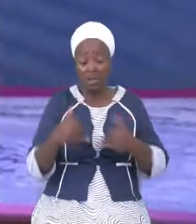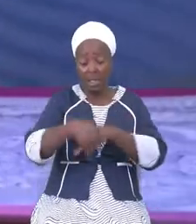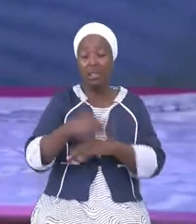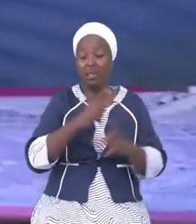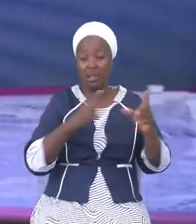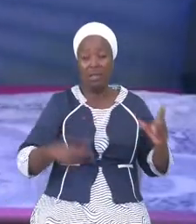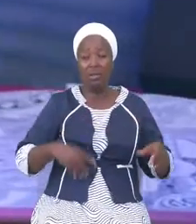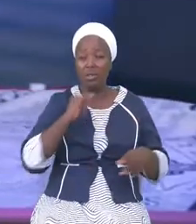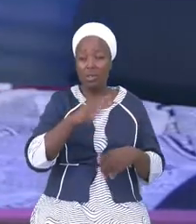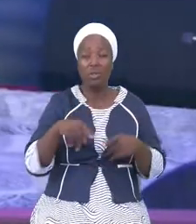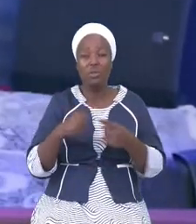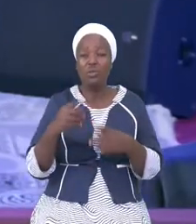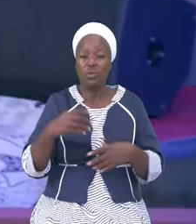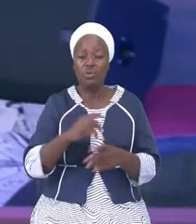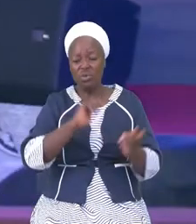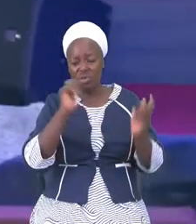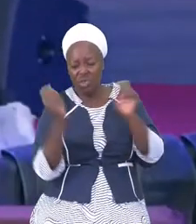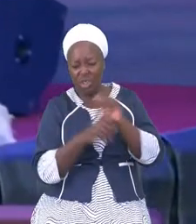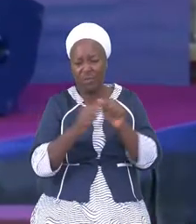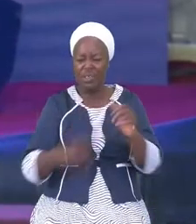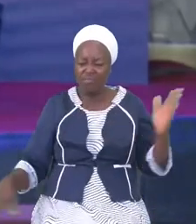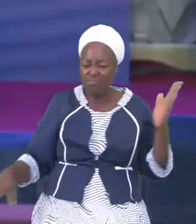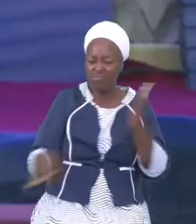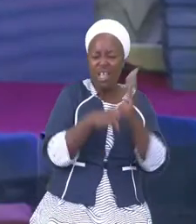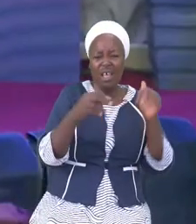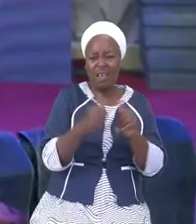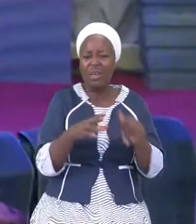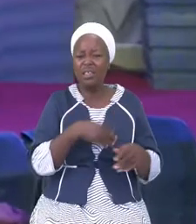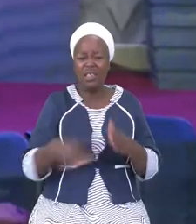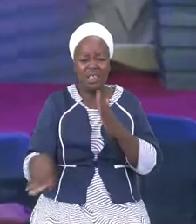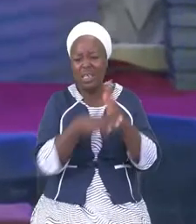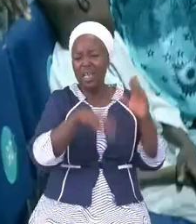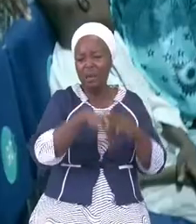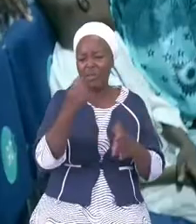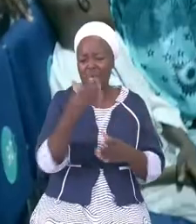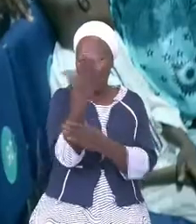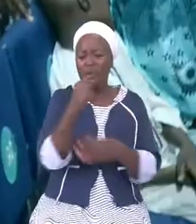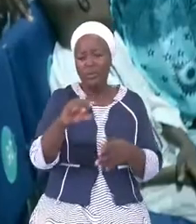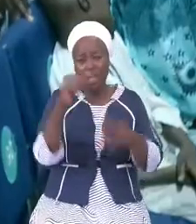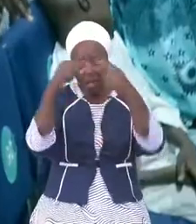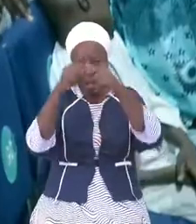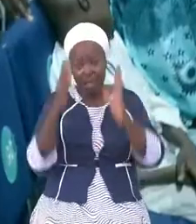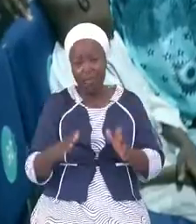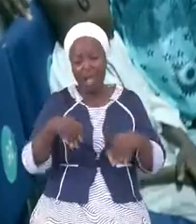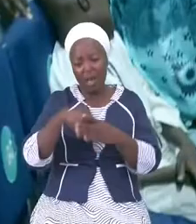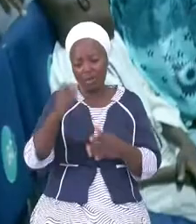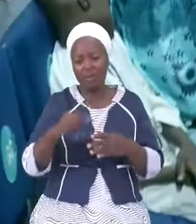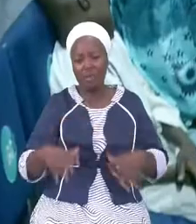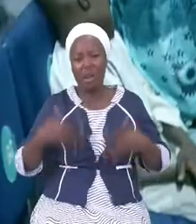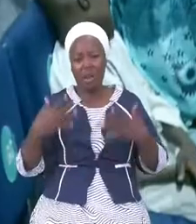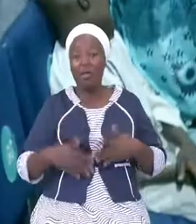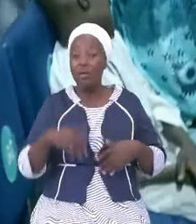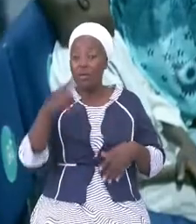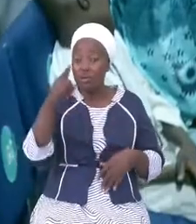to reverse and is going to knock off the hand of the enemy out of your life. You are